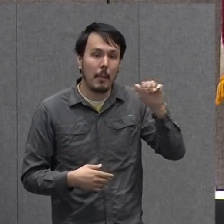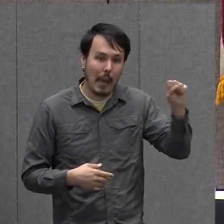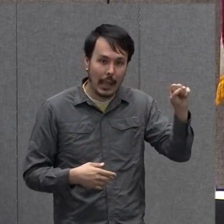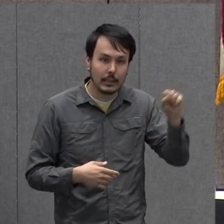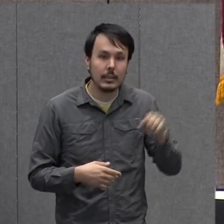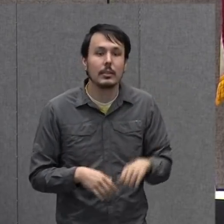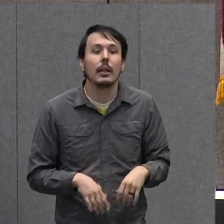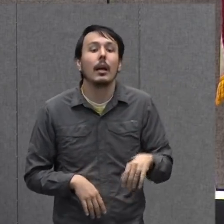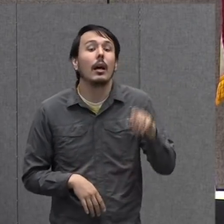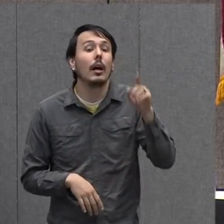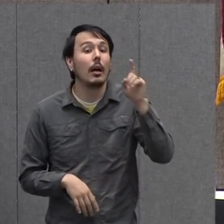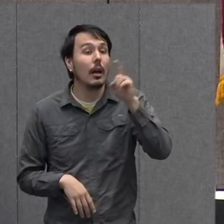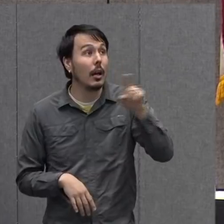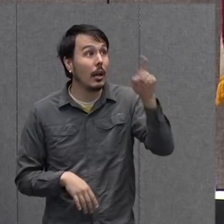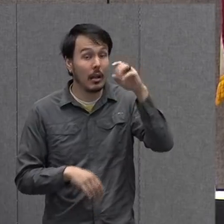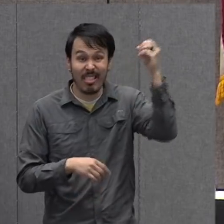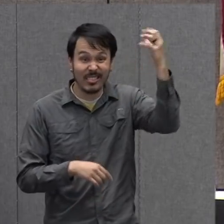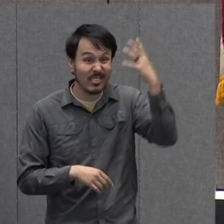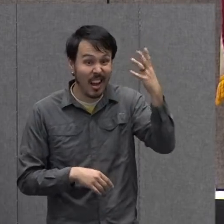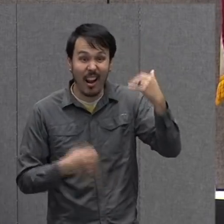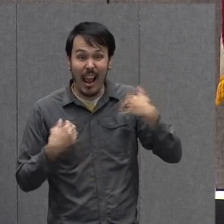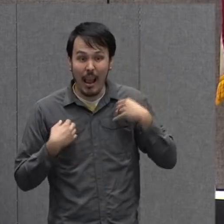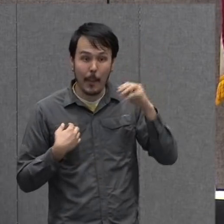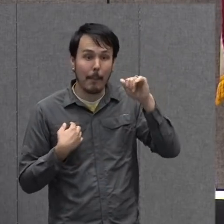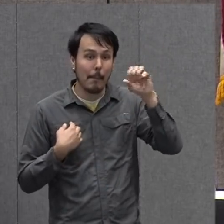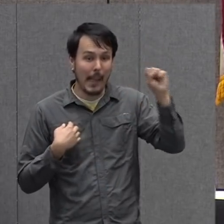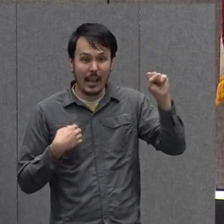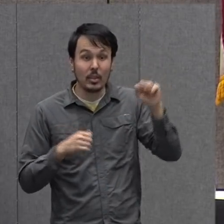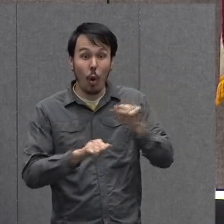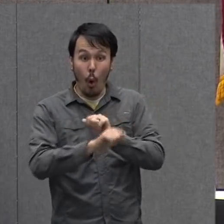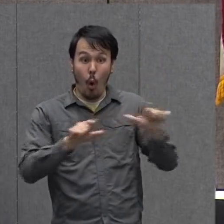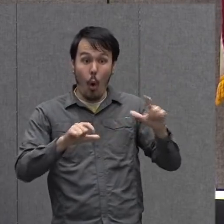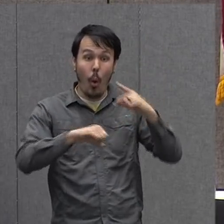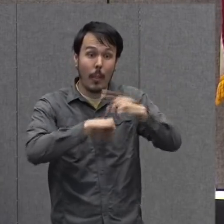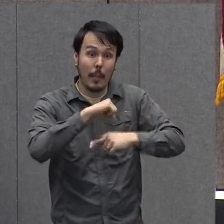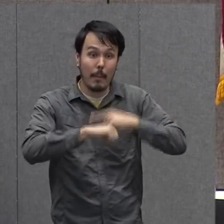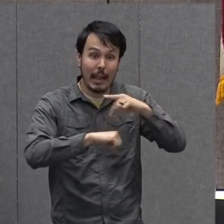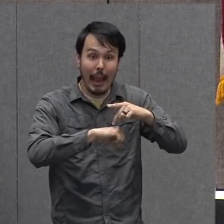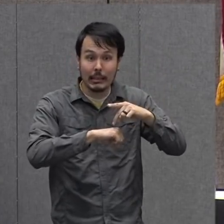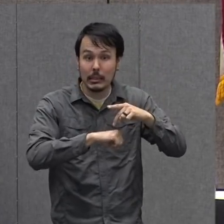was in Chile, in the southern part of the earth here,